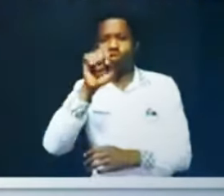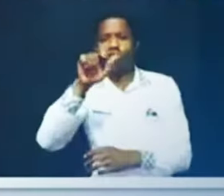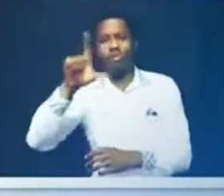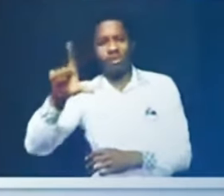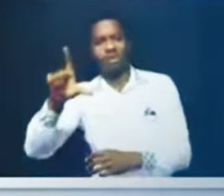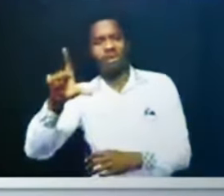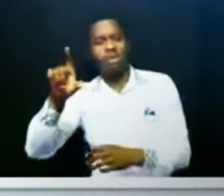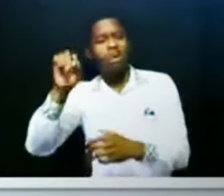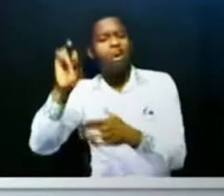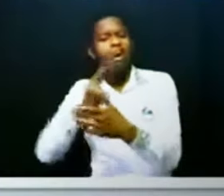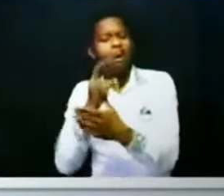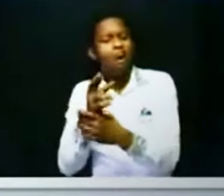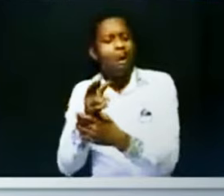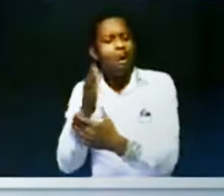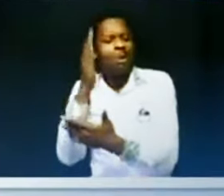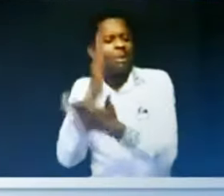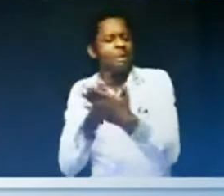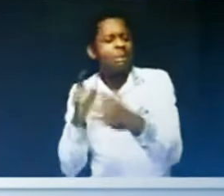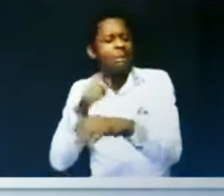So